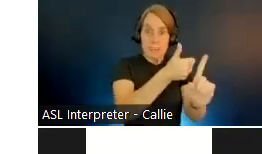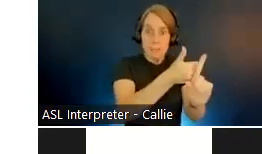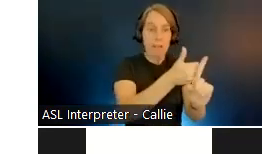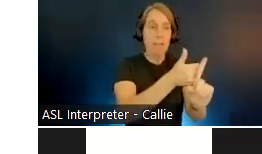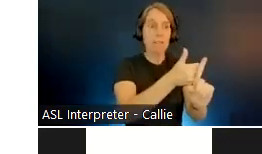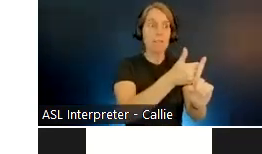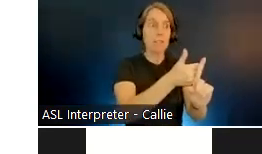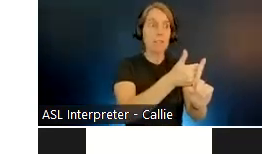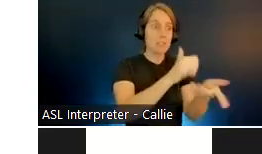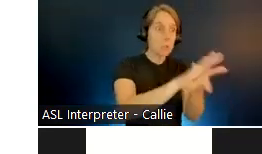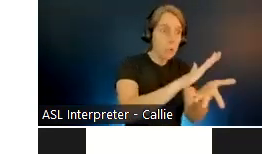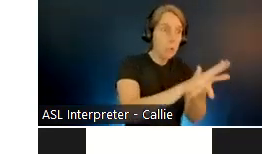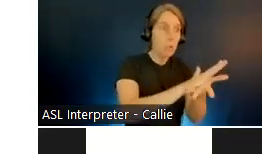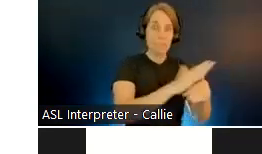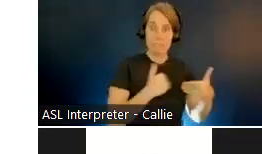the process.